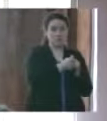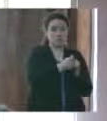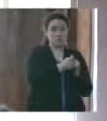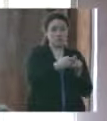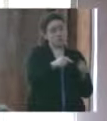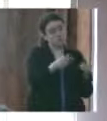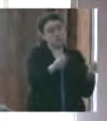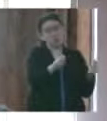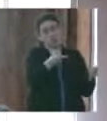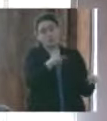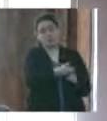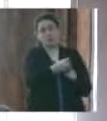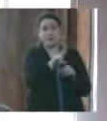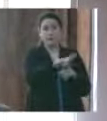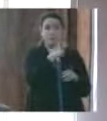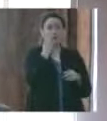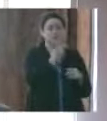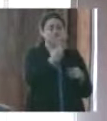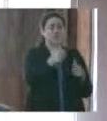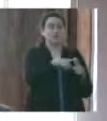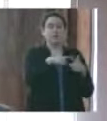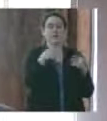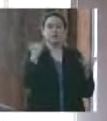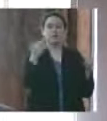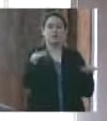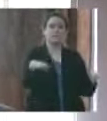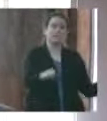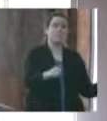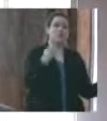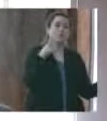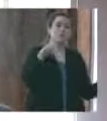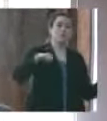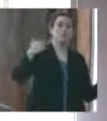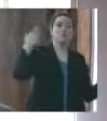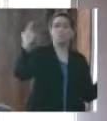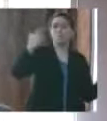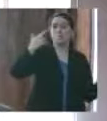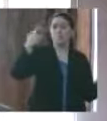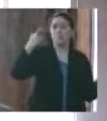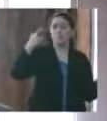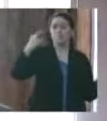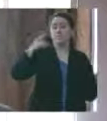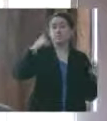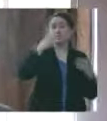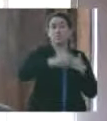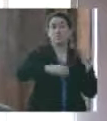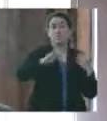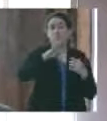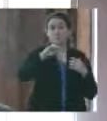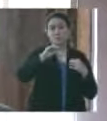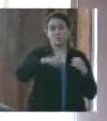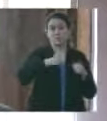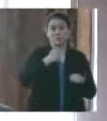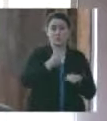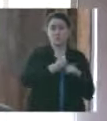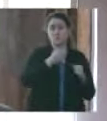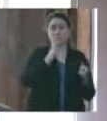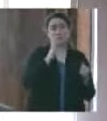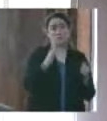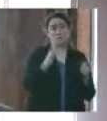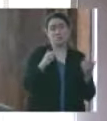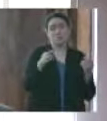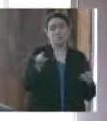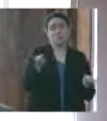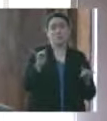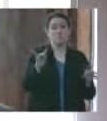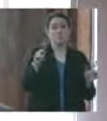other uses, of the order of 7.5 million square kilometers over the next 40 years, stretching out to 2050. And during the same